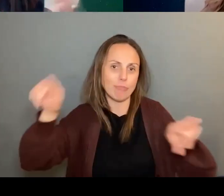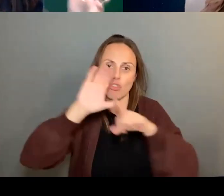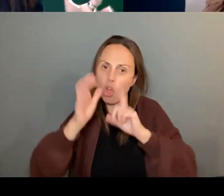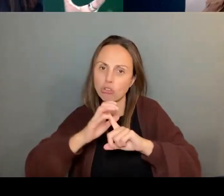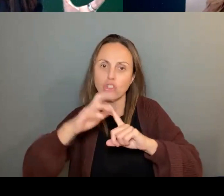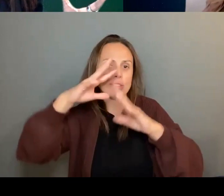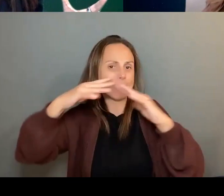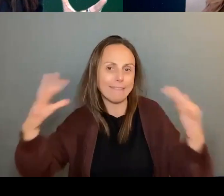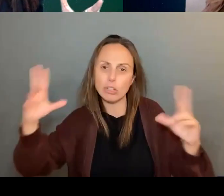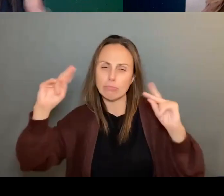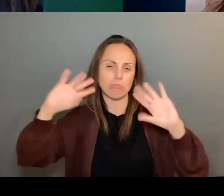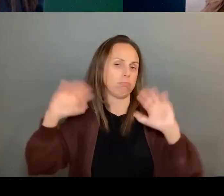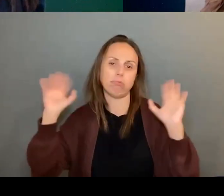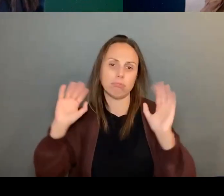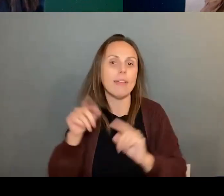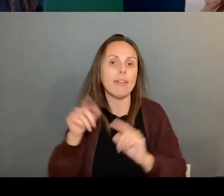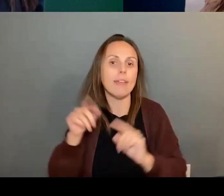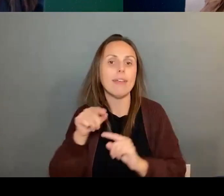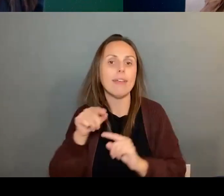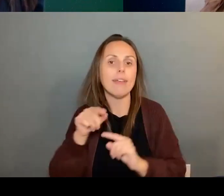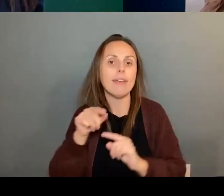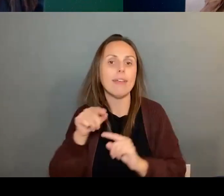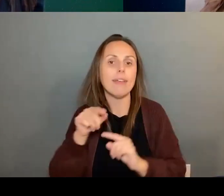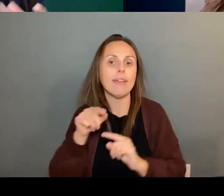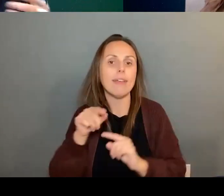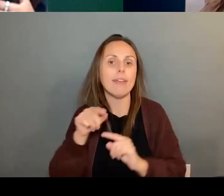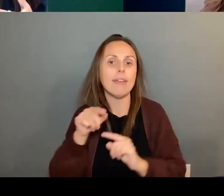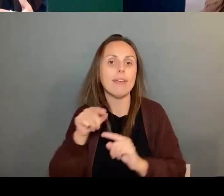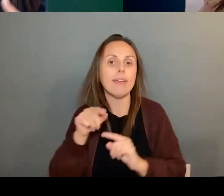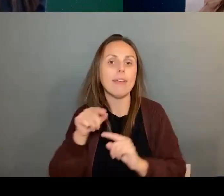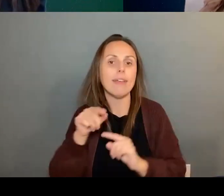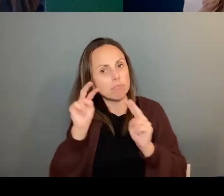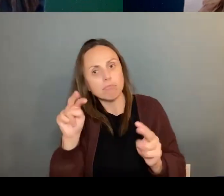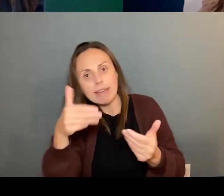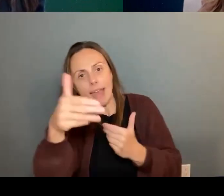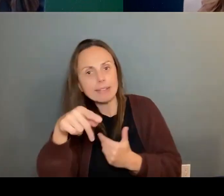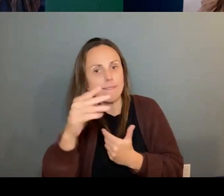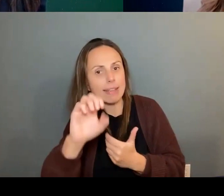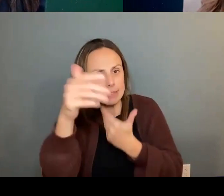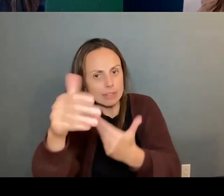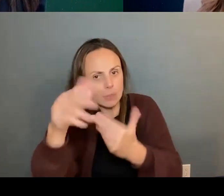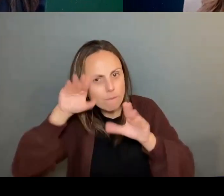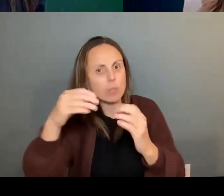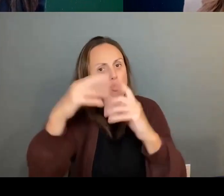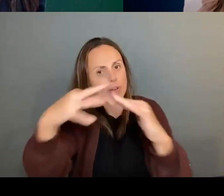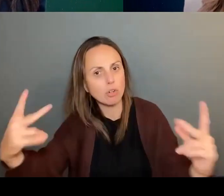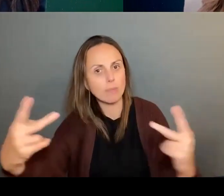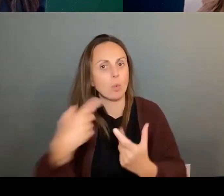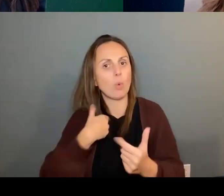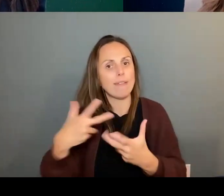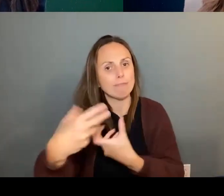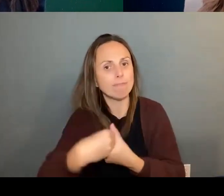broader, diverse demographic. And that's something that we are really, in the next phase of this work, focused on. We've